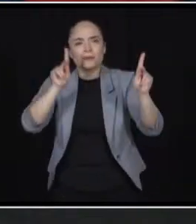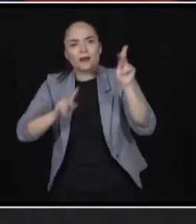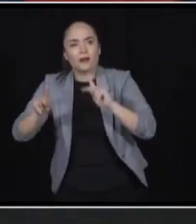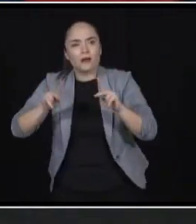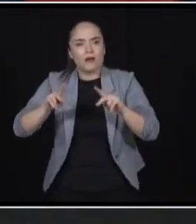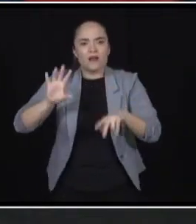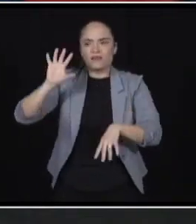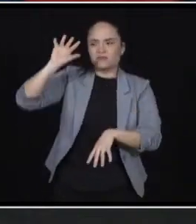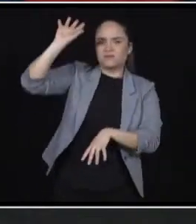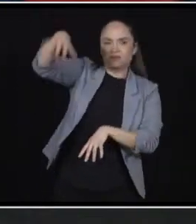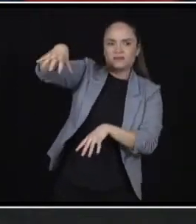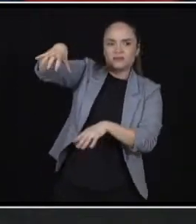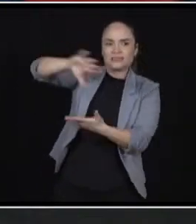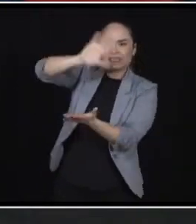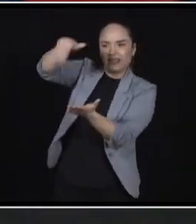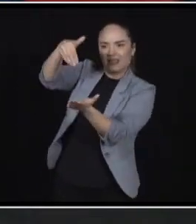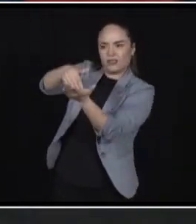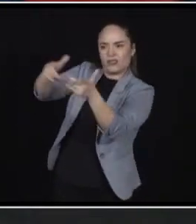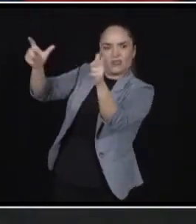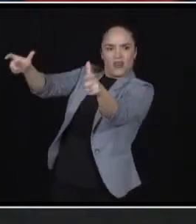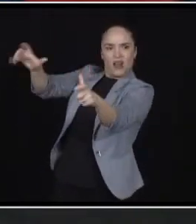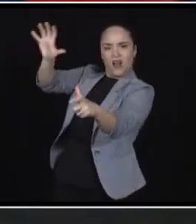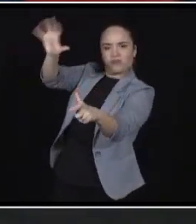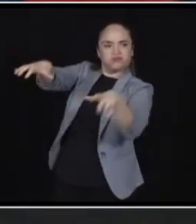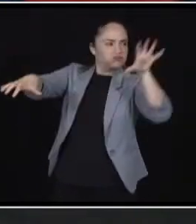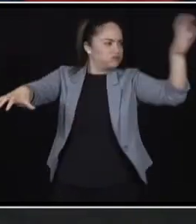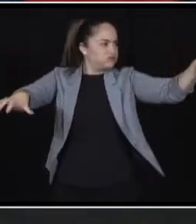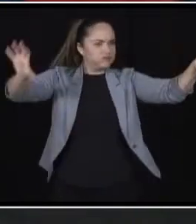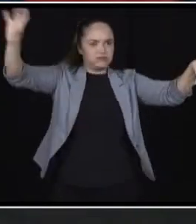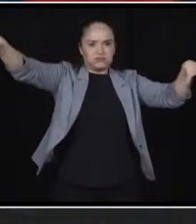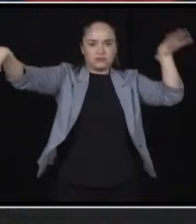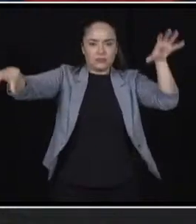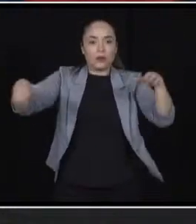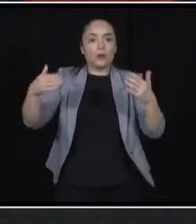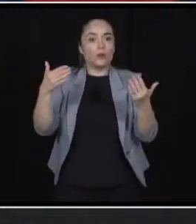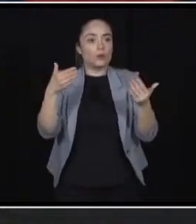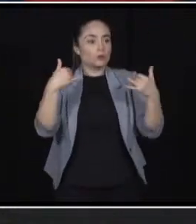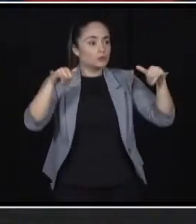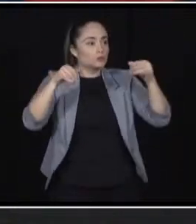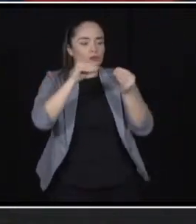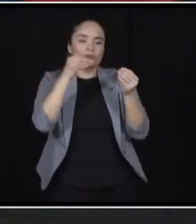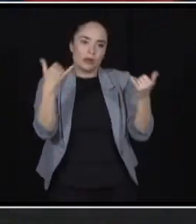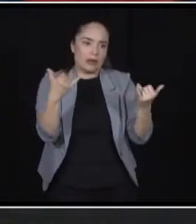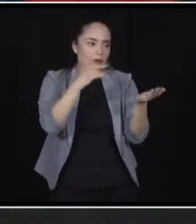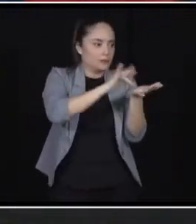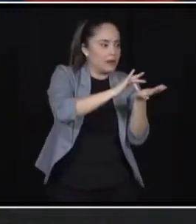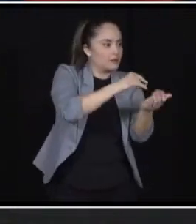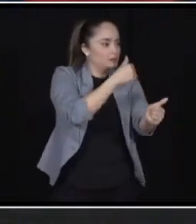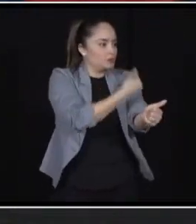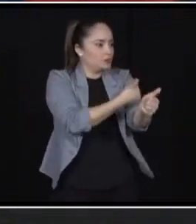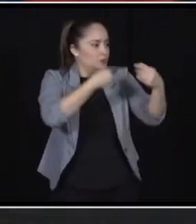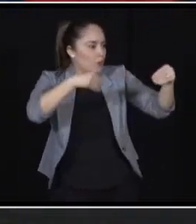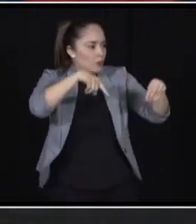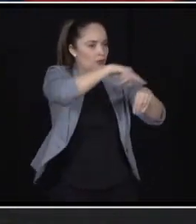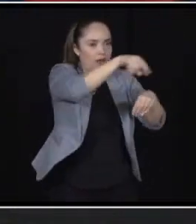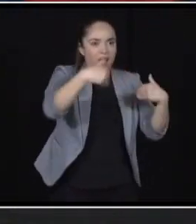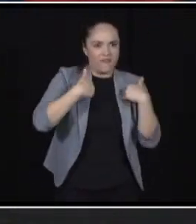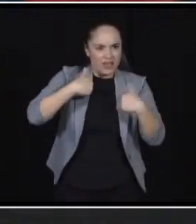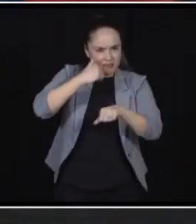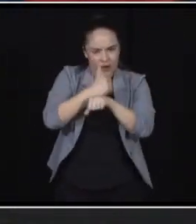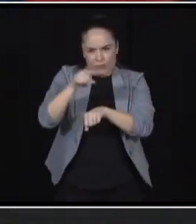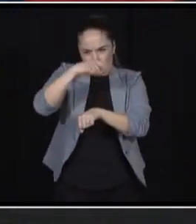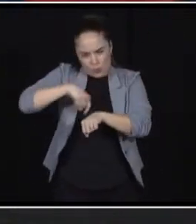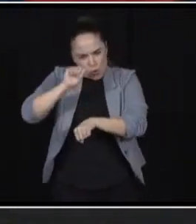pharmacies especially. You know, they're working around the clock, and they're working their backs off. They're doing an incredible job. I